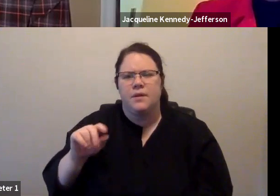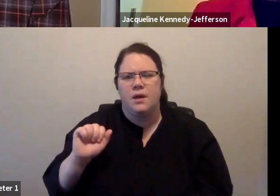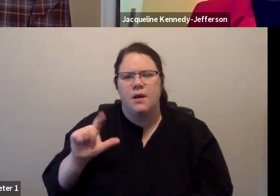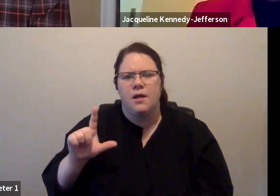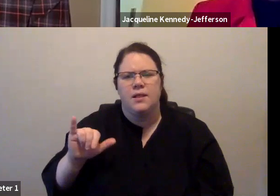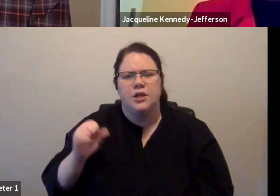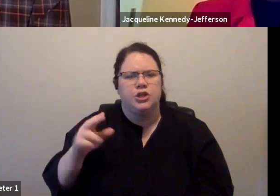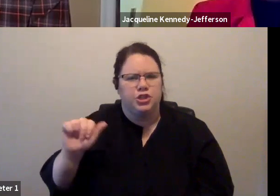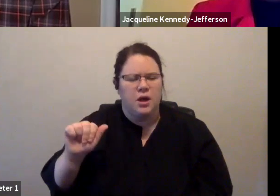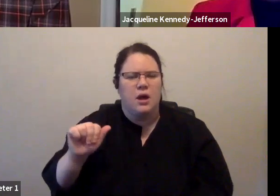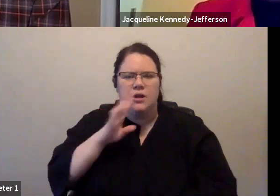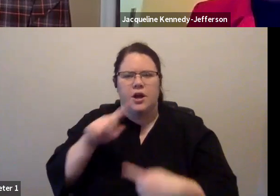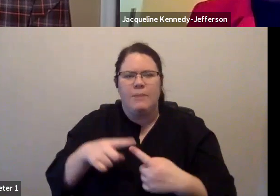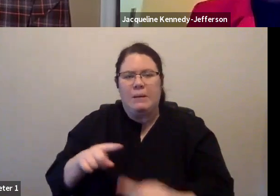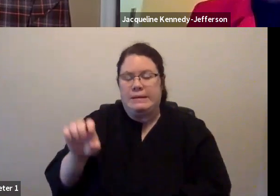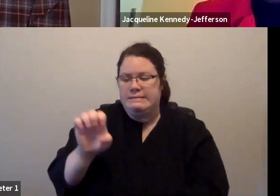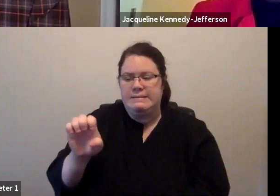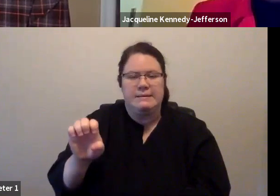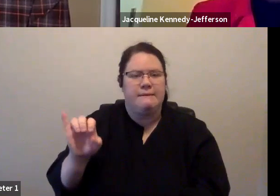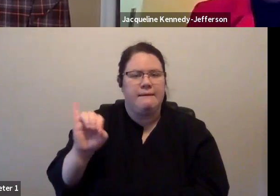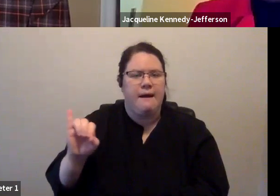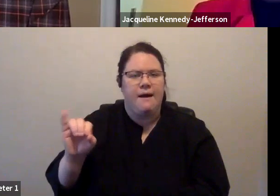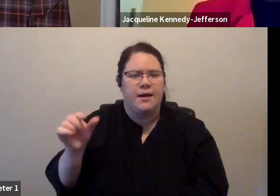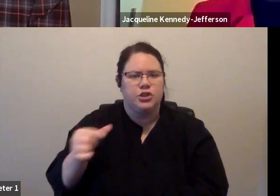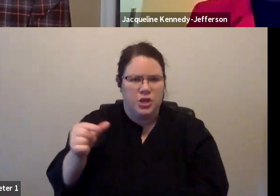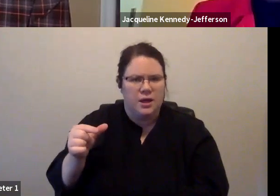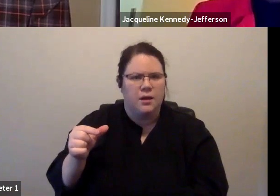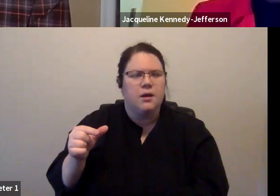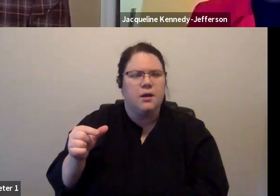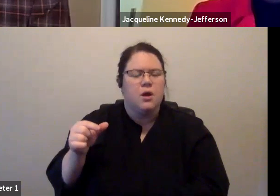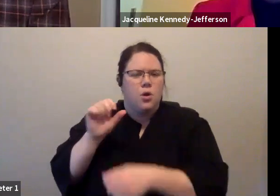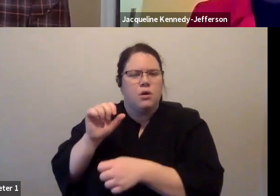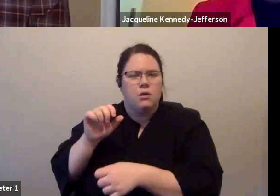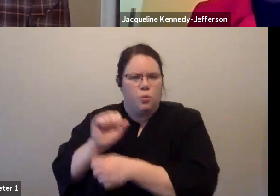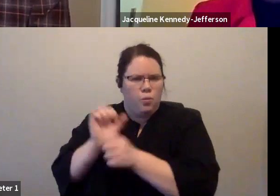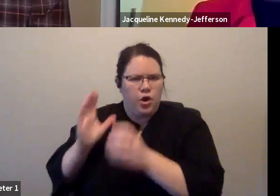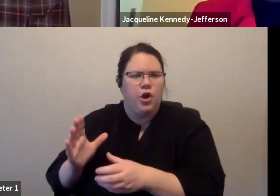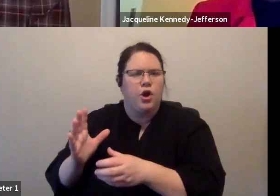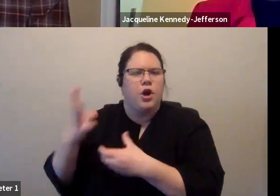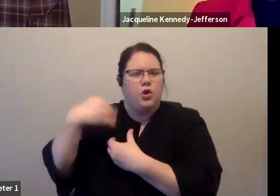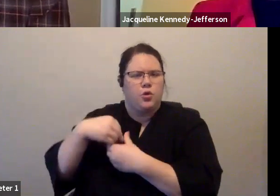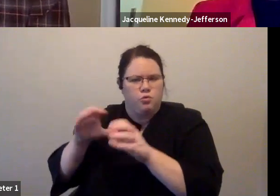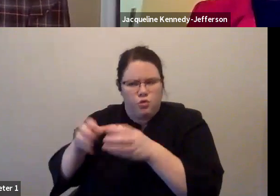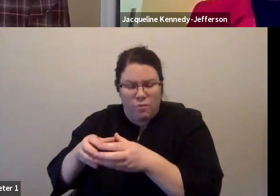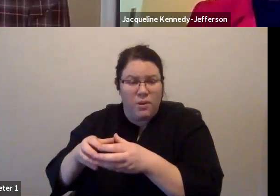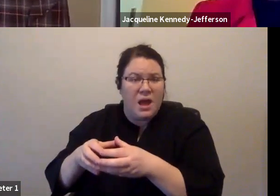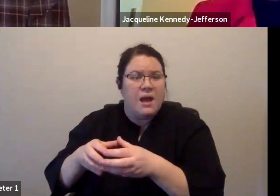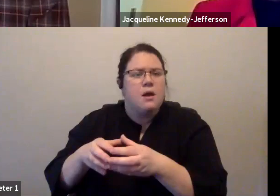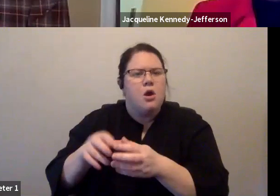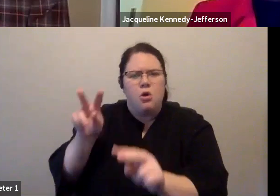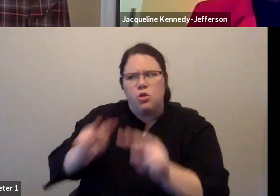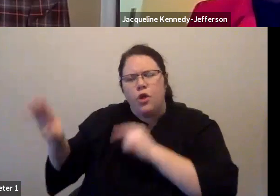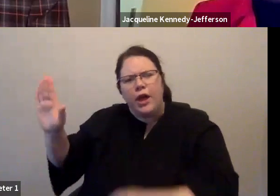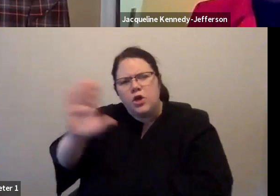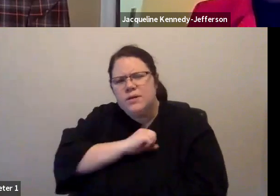their EIGs, right? Their employee inclusion groups, right? Well, if they don't have an inclusive or diverse group of